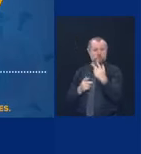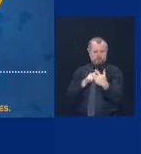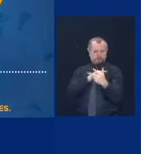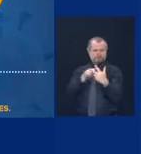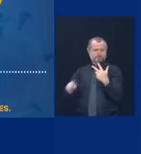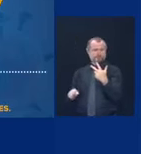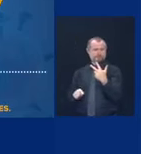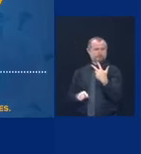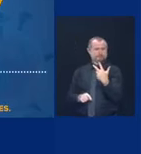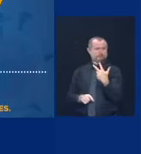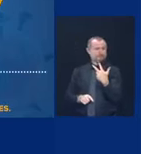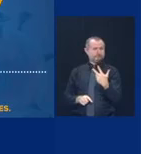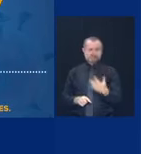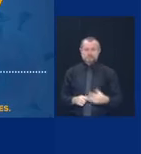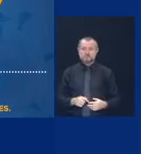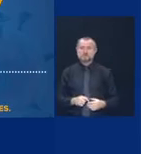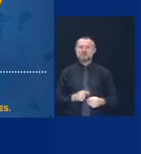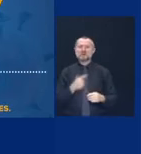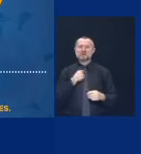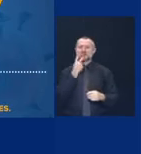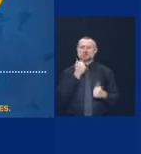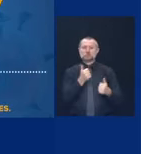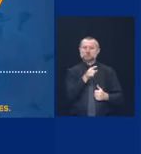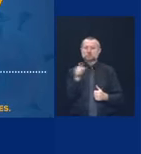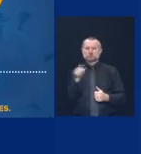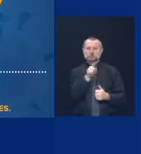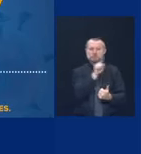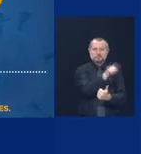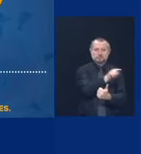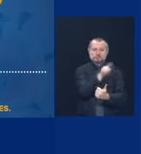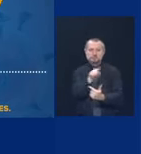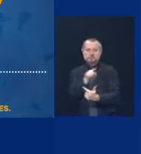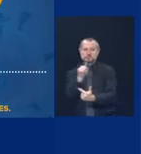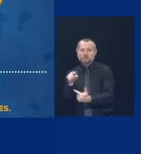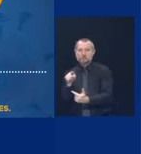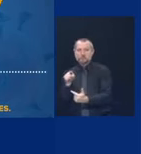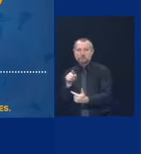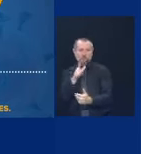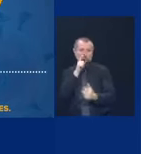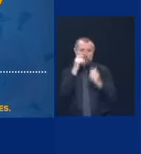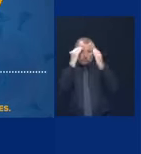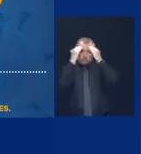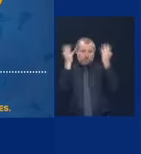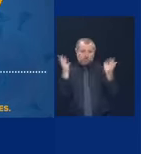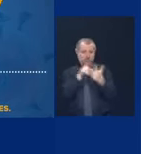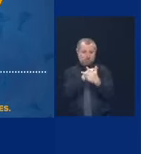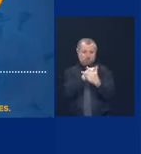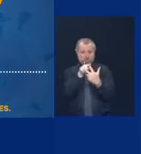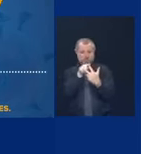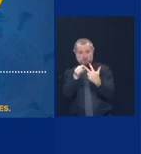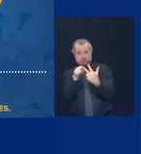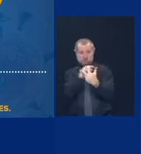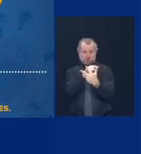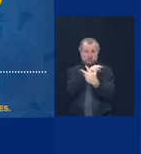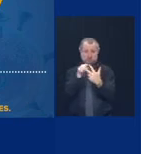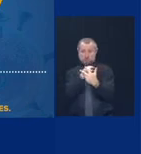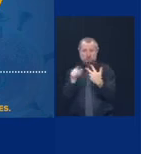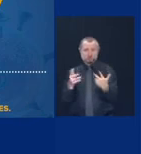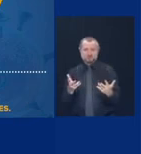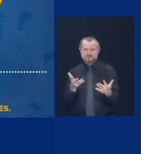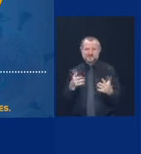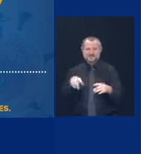tell you because nobody knows, because it depends on how we